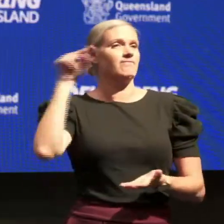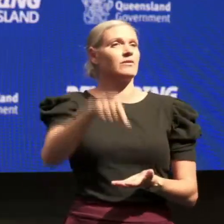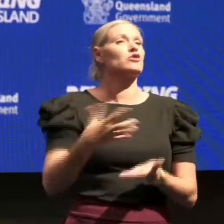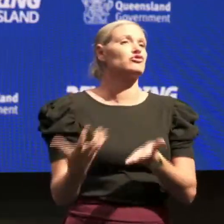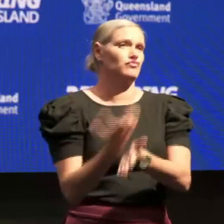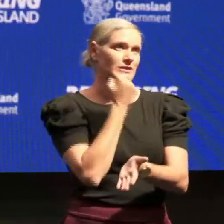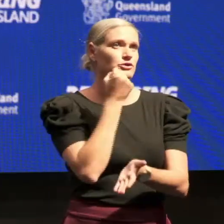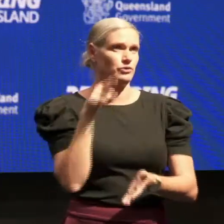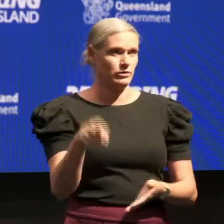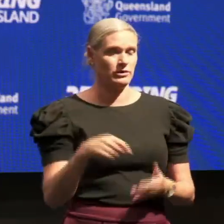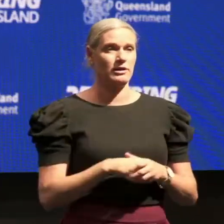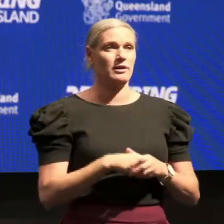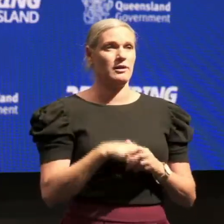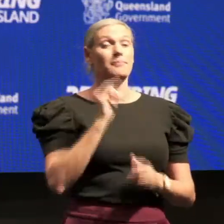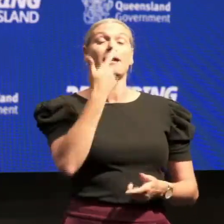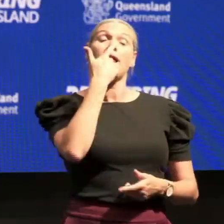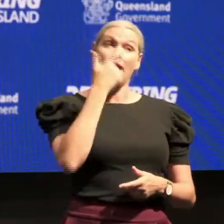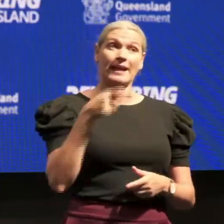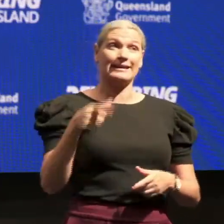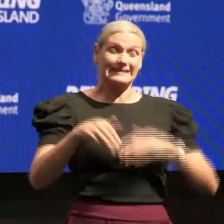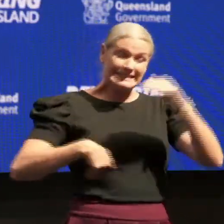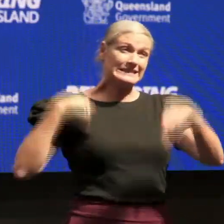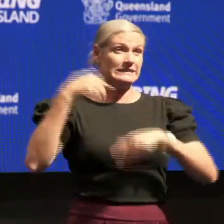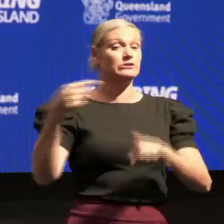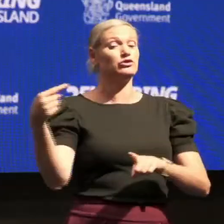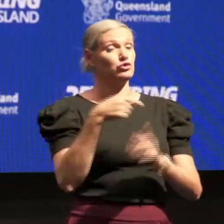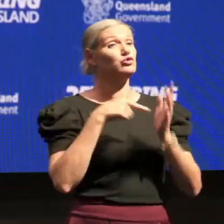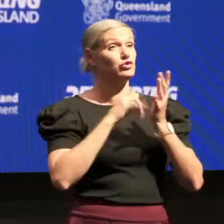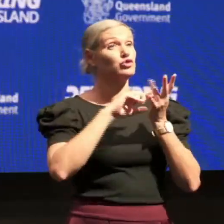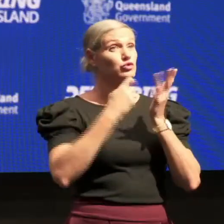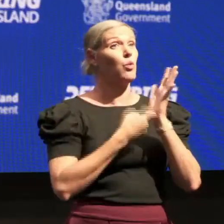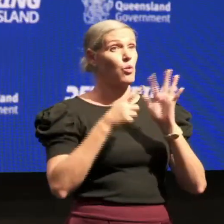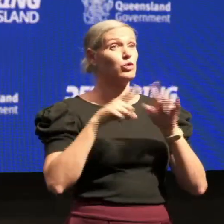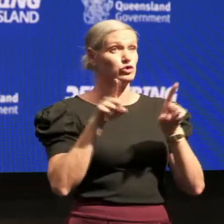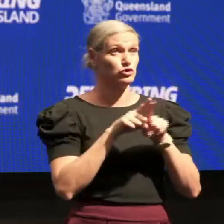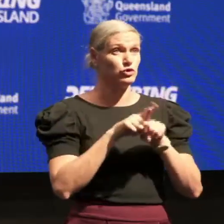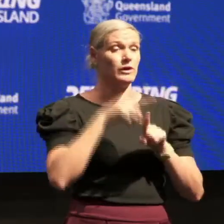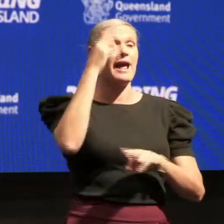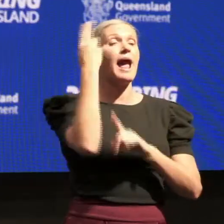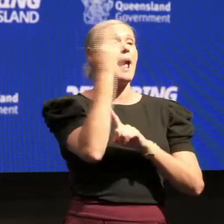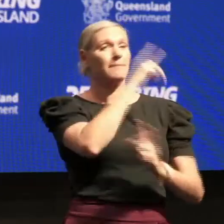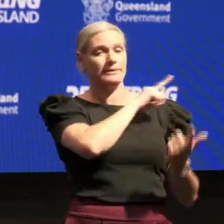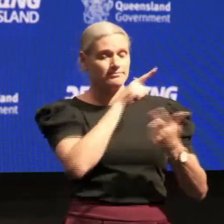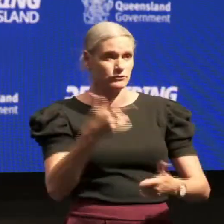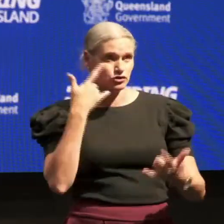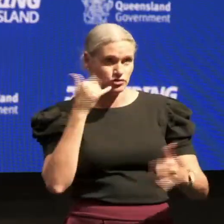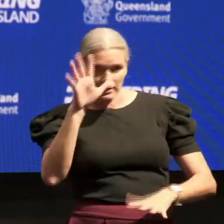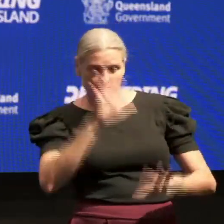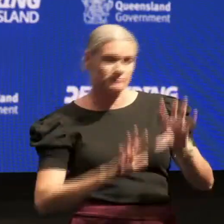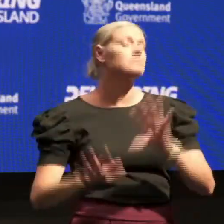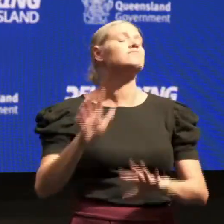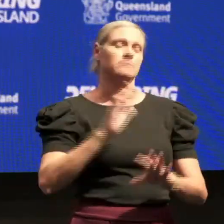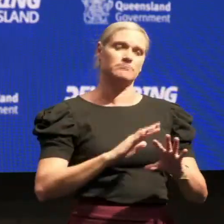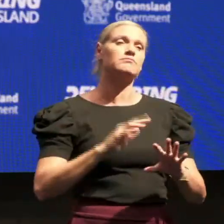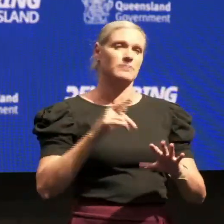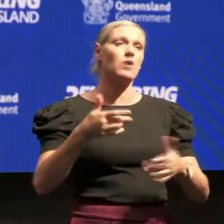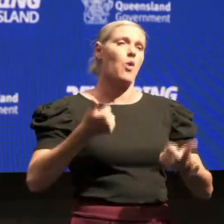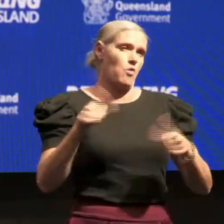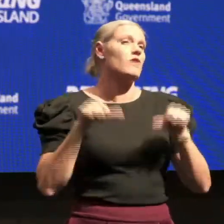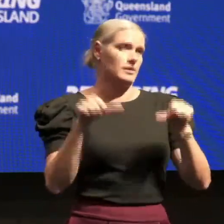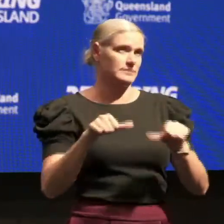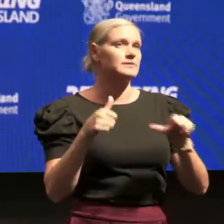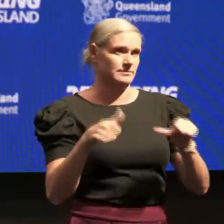rescued, although they also self-made their way to the shoreline. They were assessed by the Queensland Ambulance Service and were assessed as